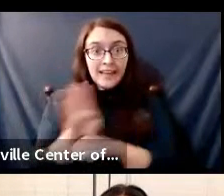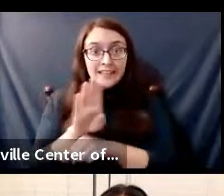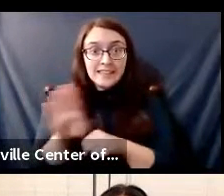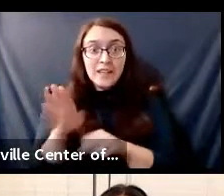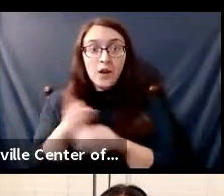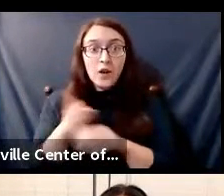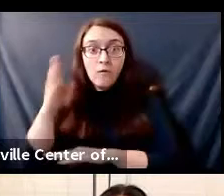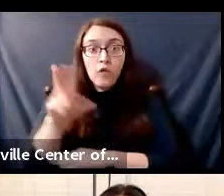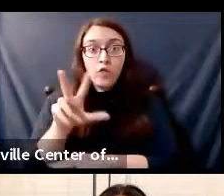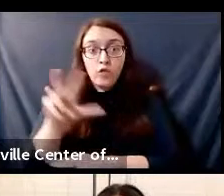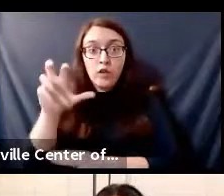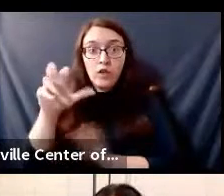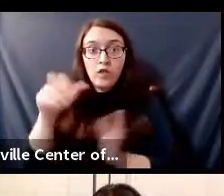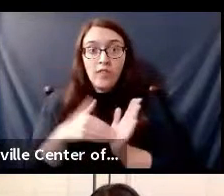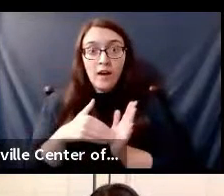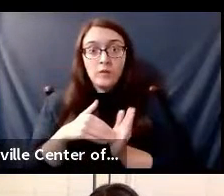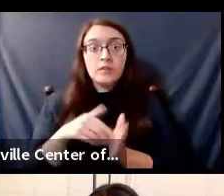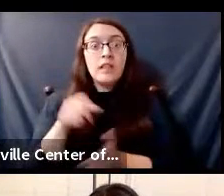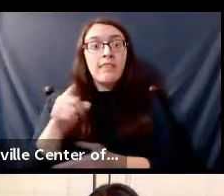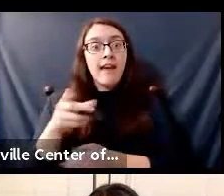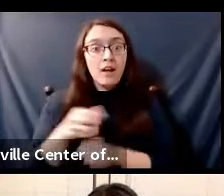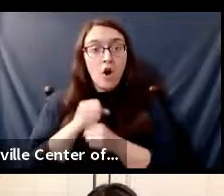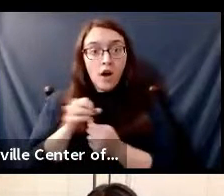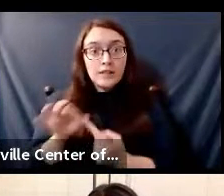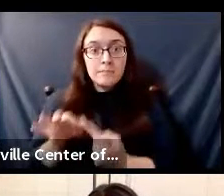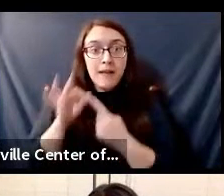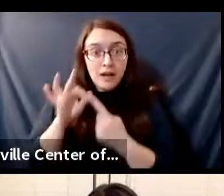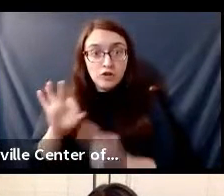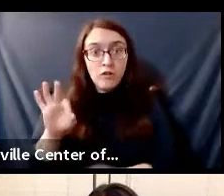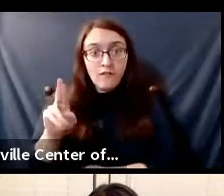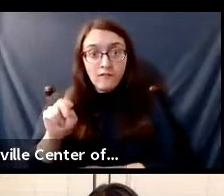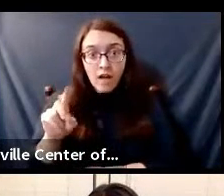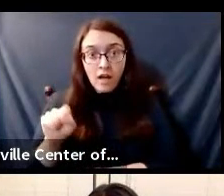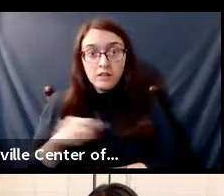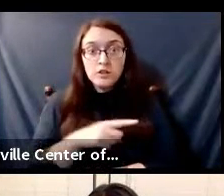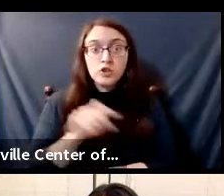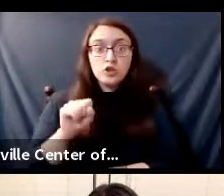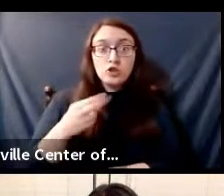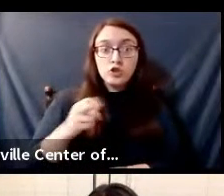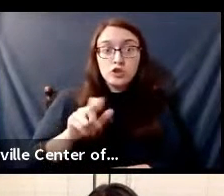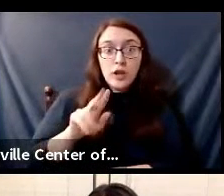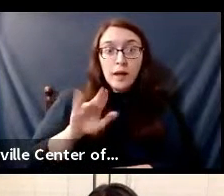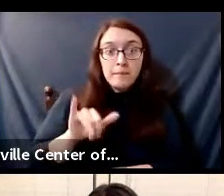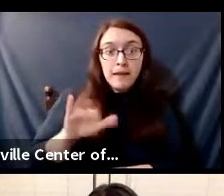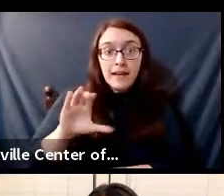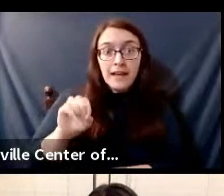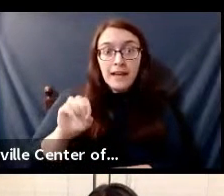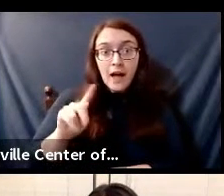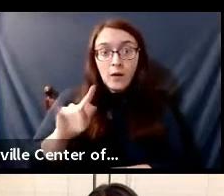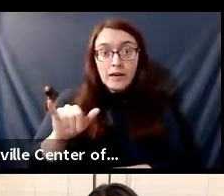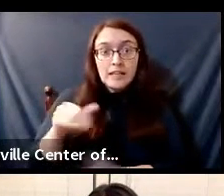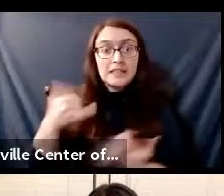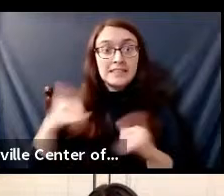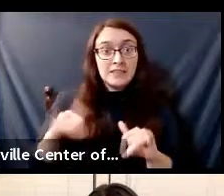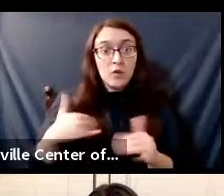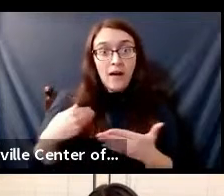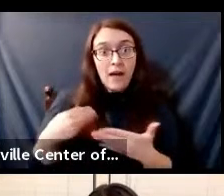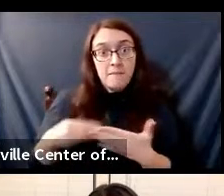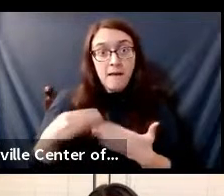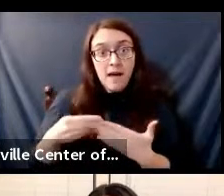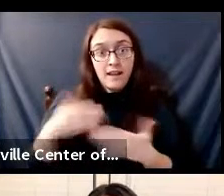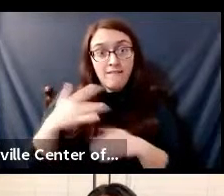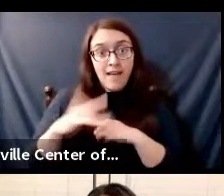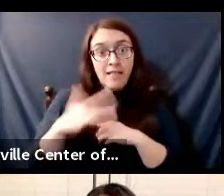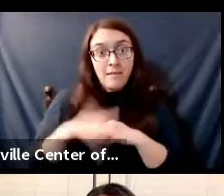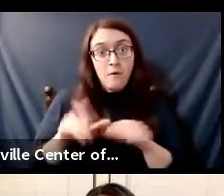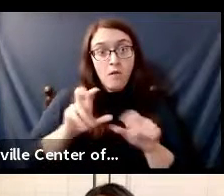understand. So they got special funds. So as an example, Shelby County had money available still Friday to allocate